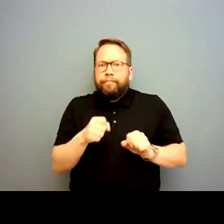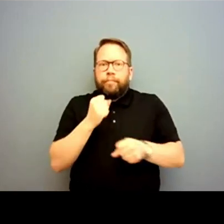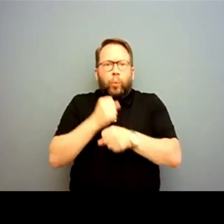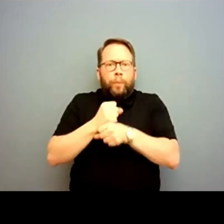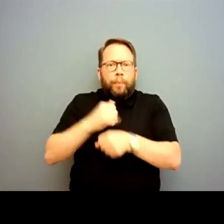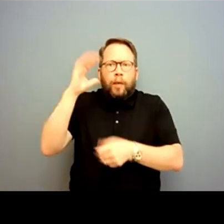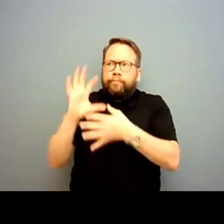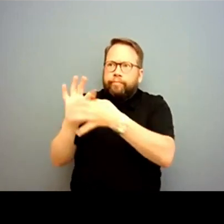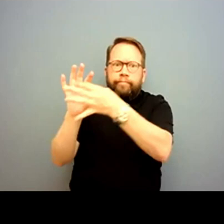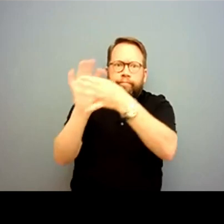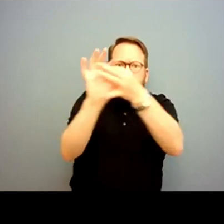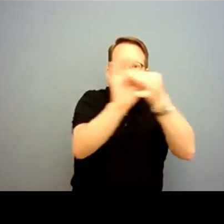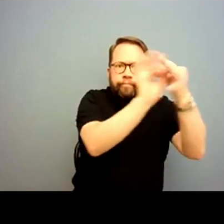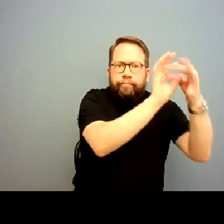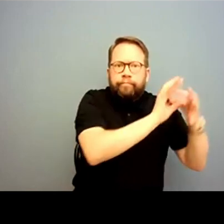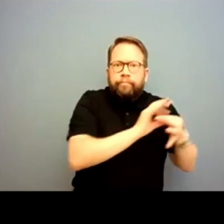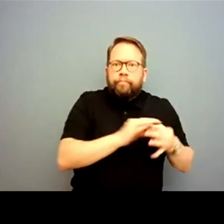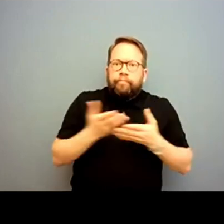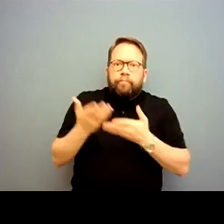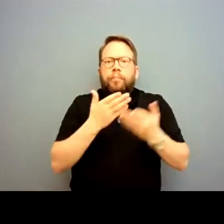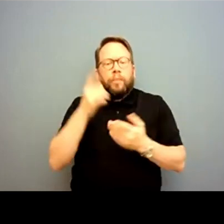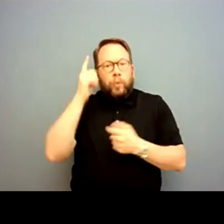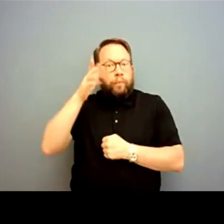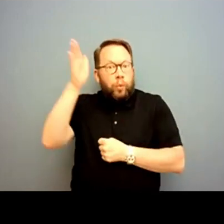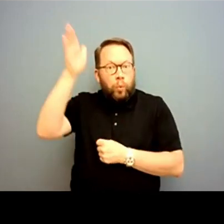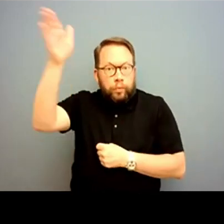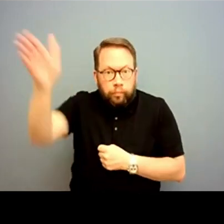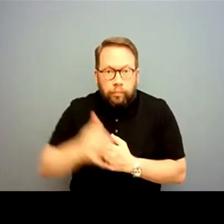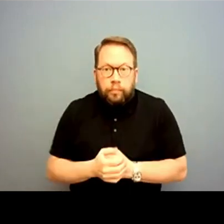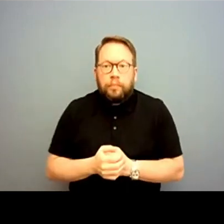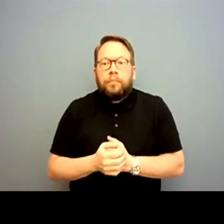solutions for the future in all areas of our society.